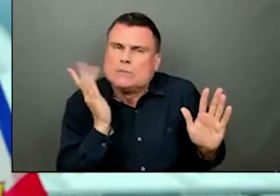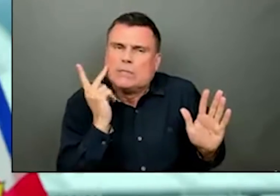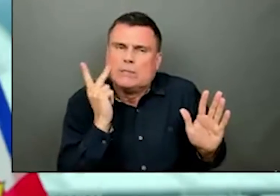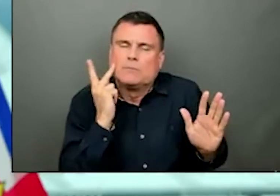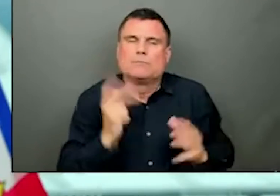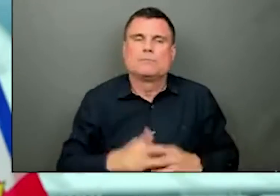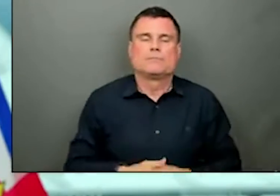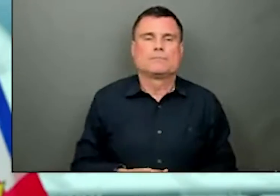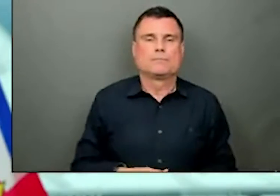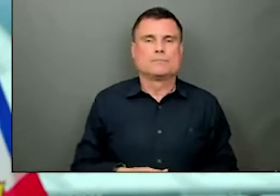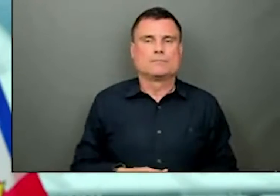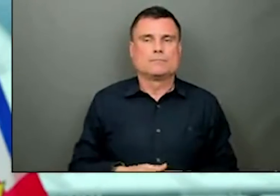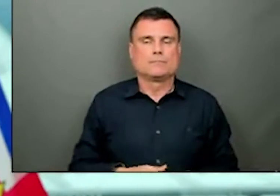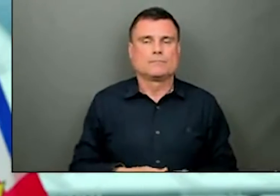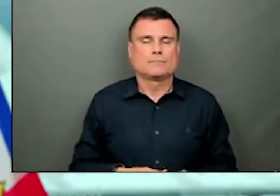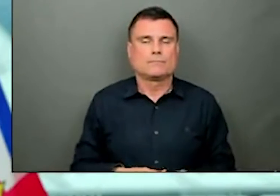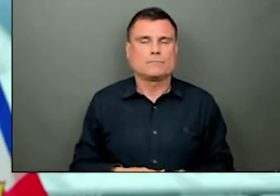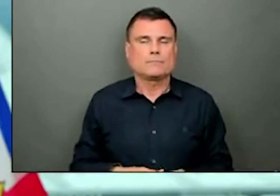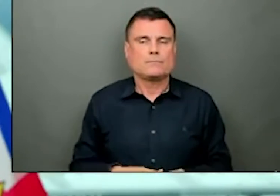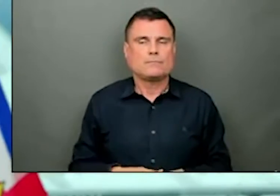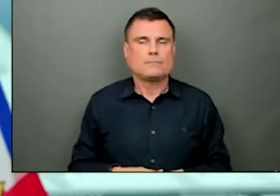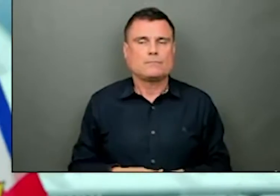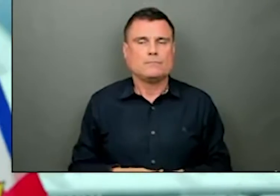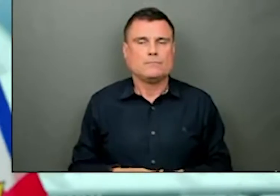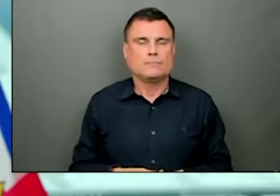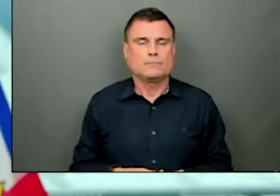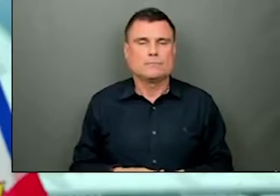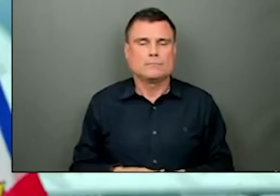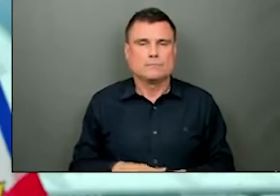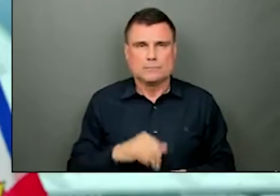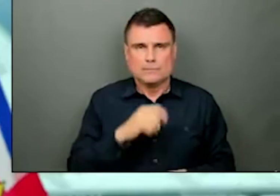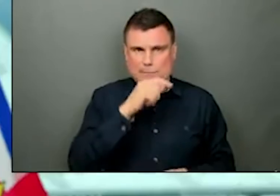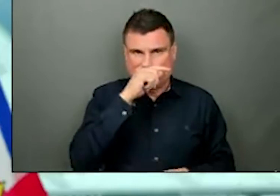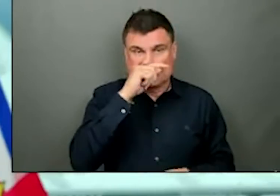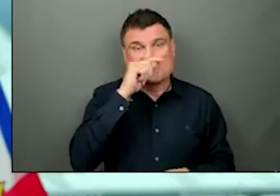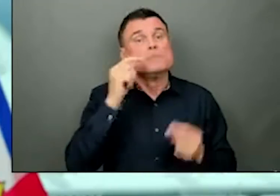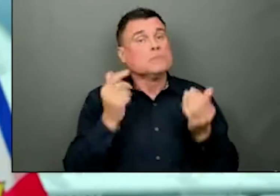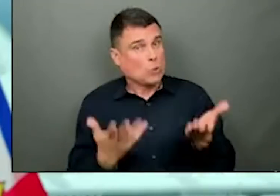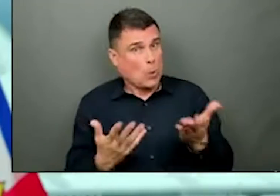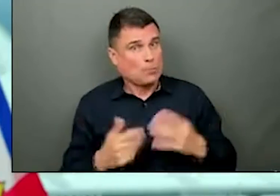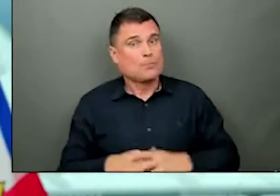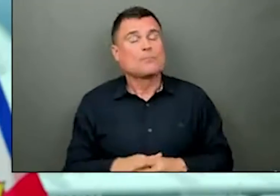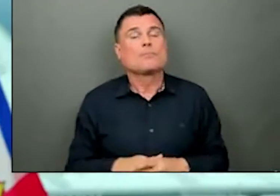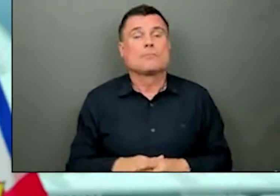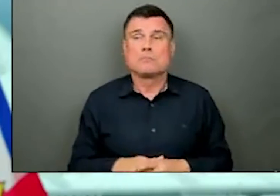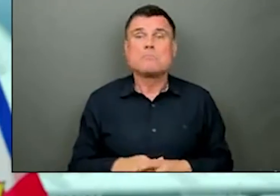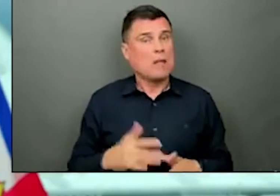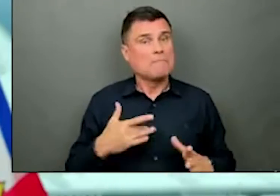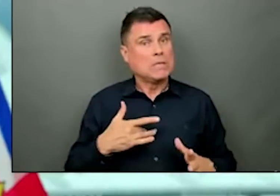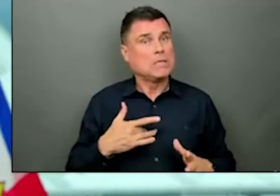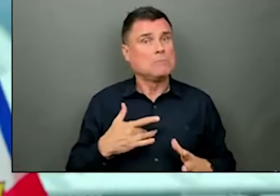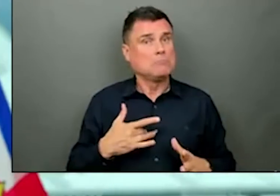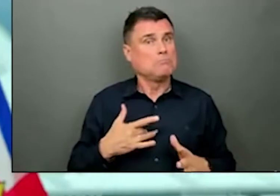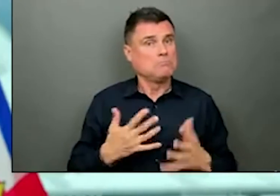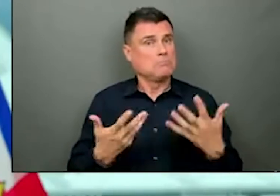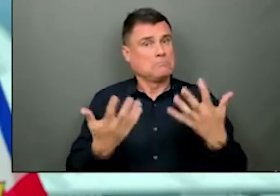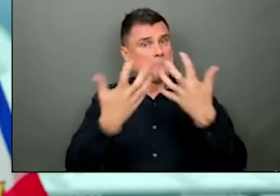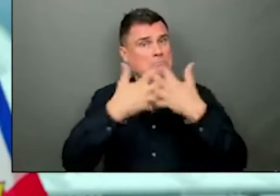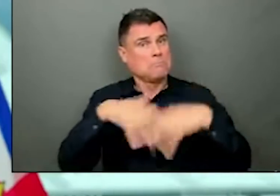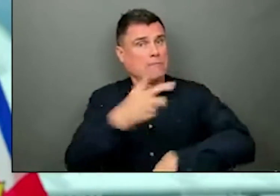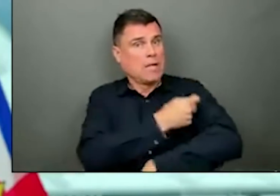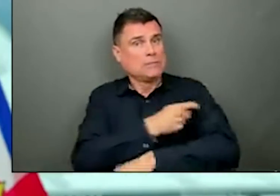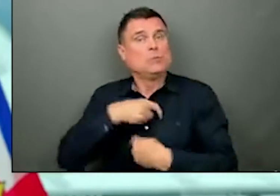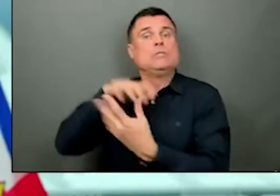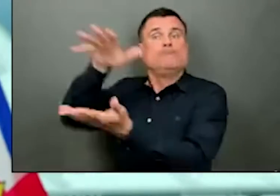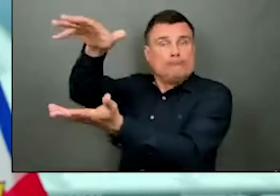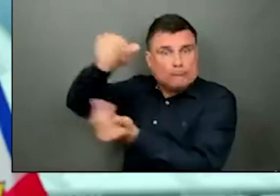So we know that the vaccine is coming in increasing amounts. And when we think about our pandemic and what we are going